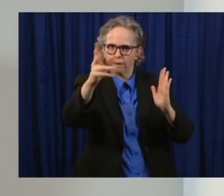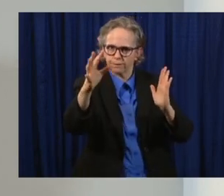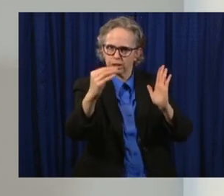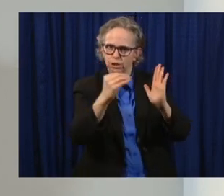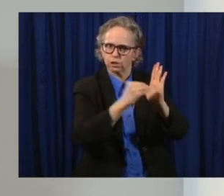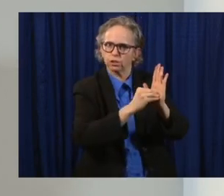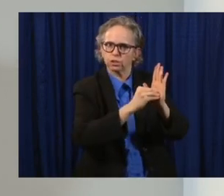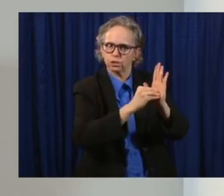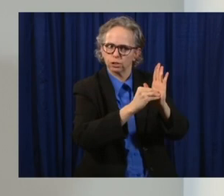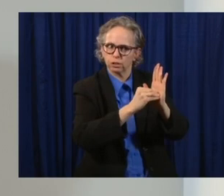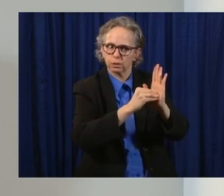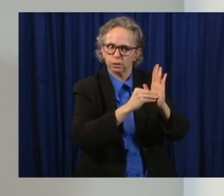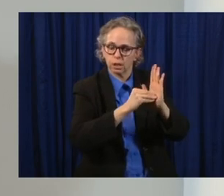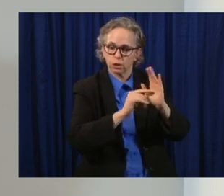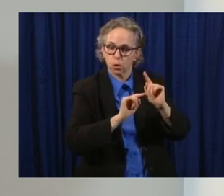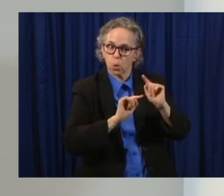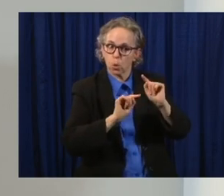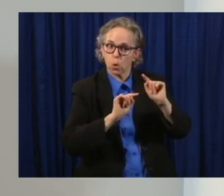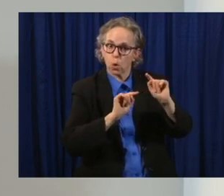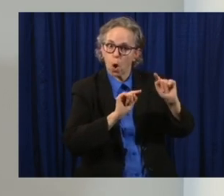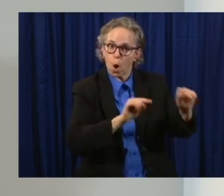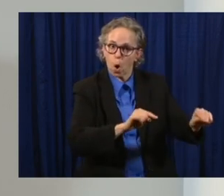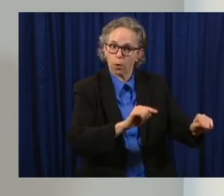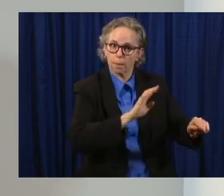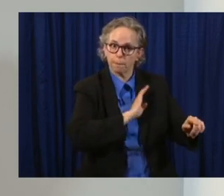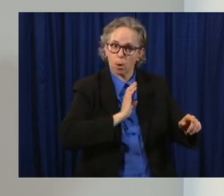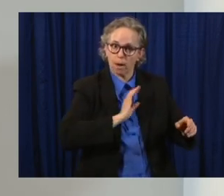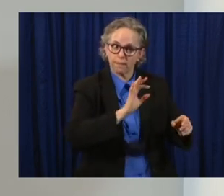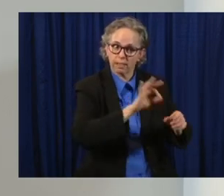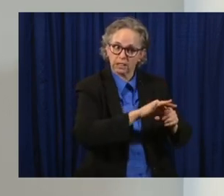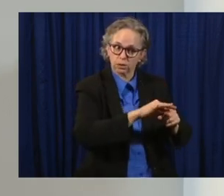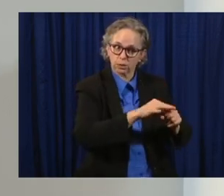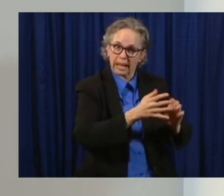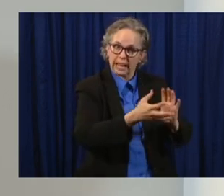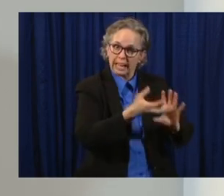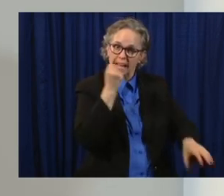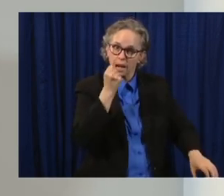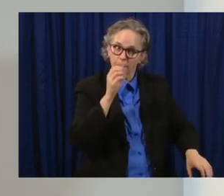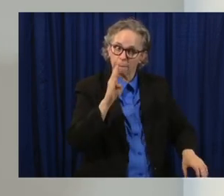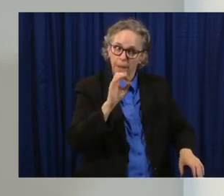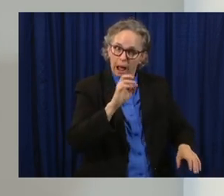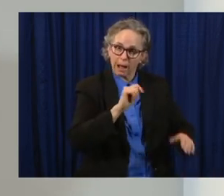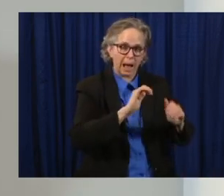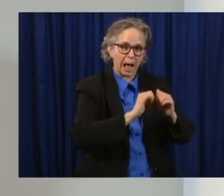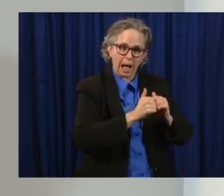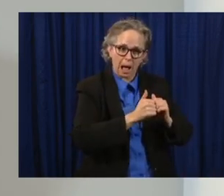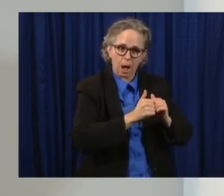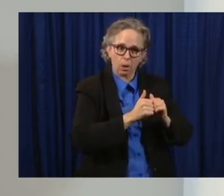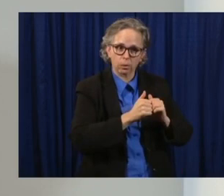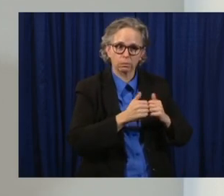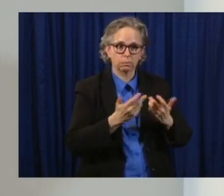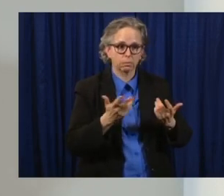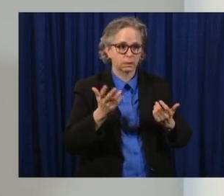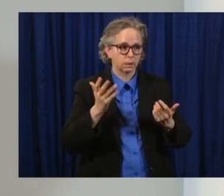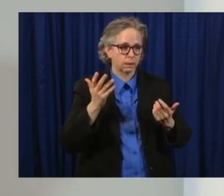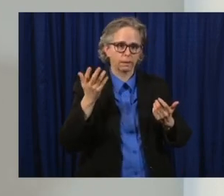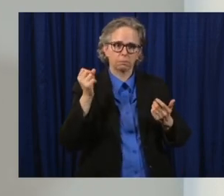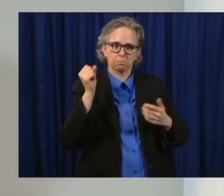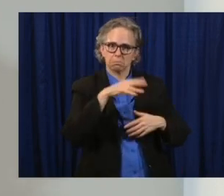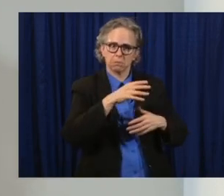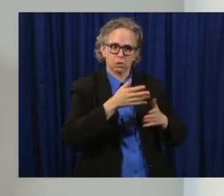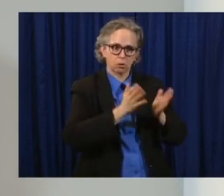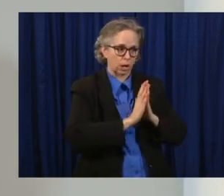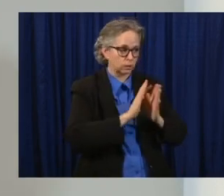go to the ballot or go to the Board of Elections and get a ballot is if you requested one and didn't receive it. You can go get a